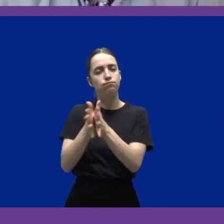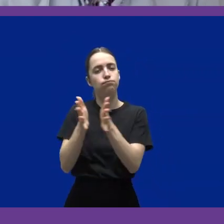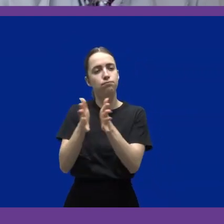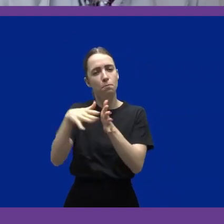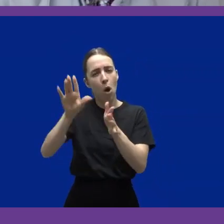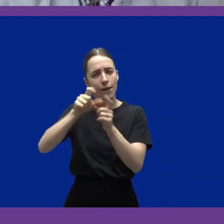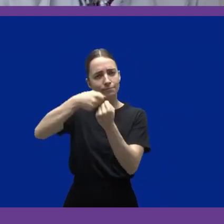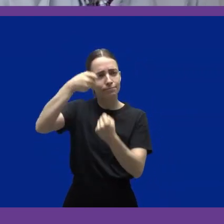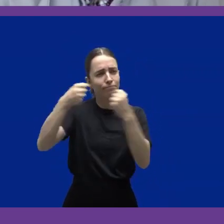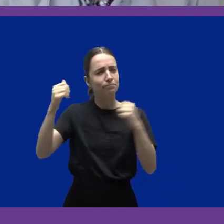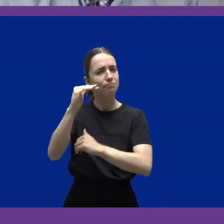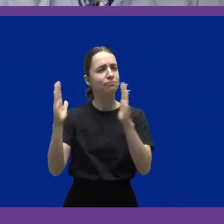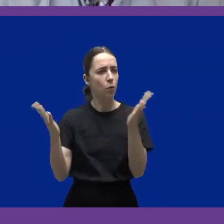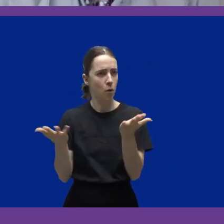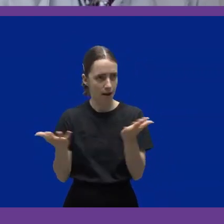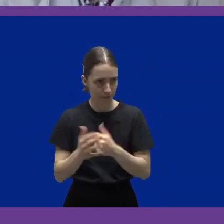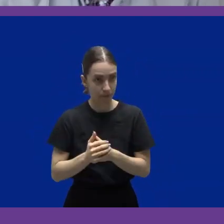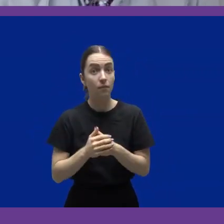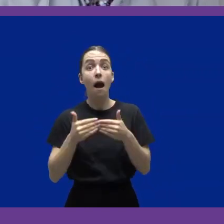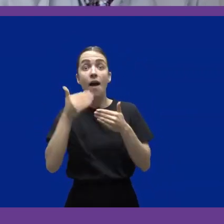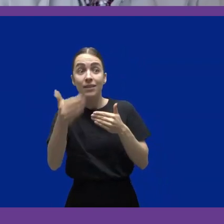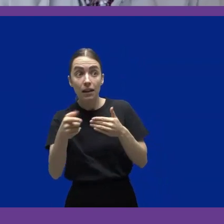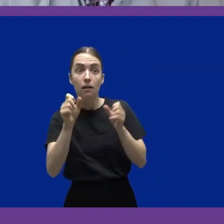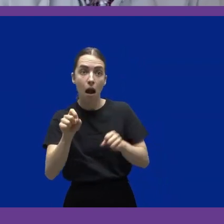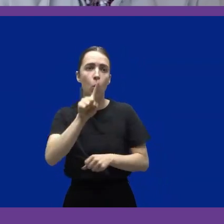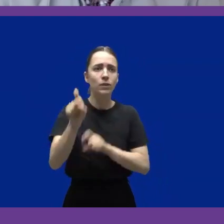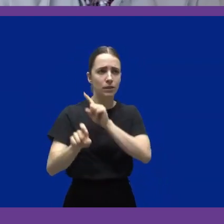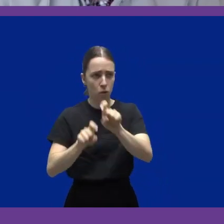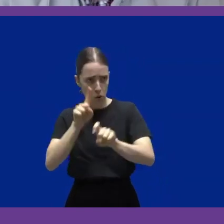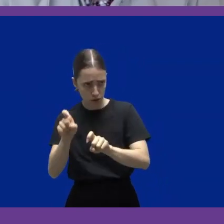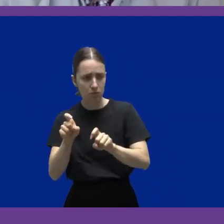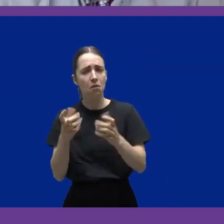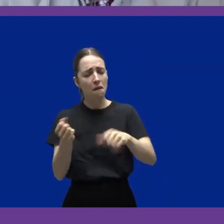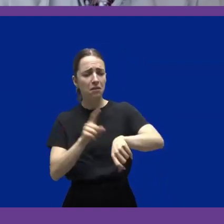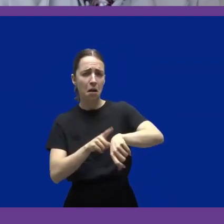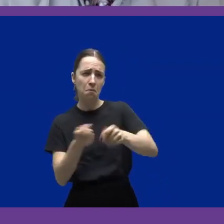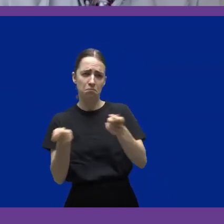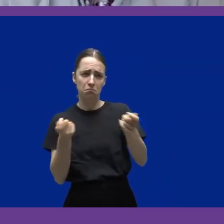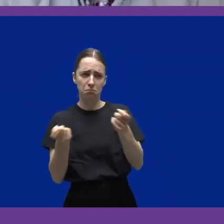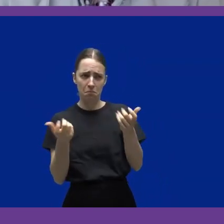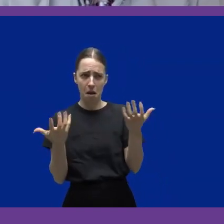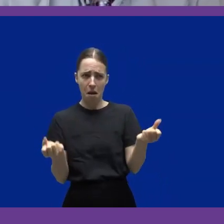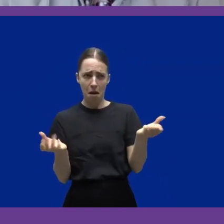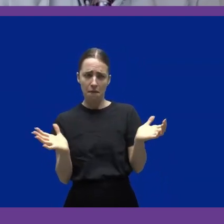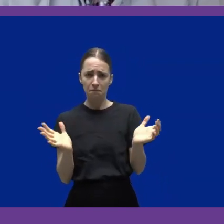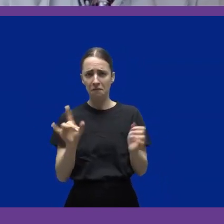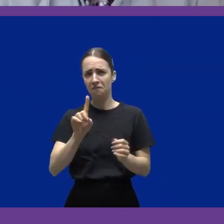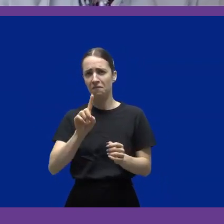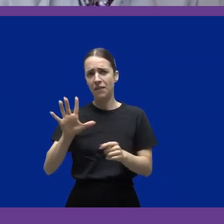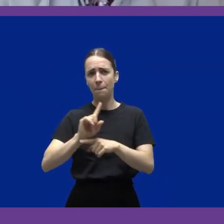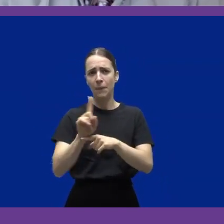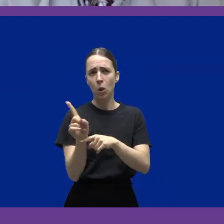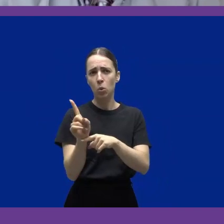important amount of time, 15 minutes, so don't hesitate to ask your questions even during the two